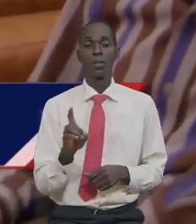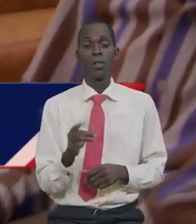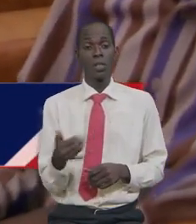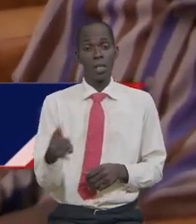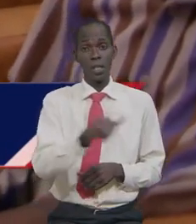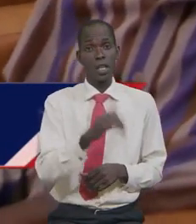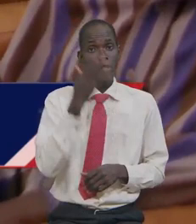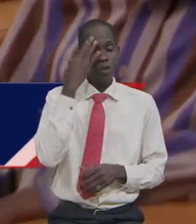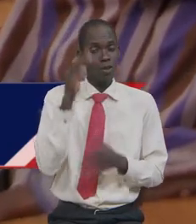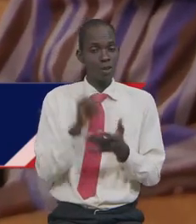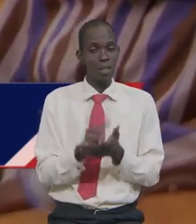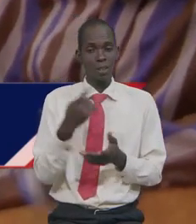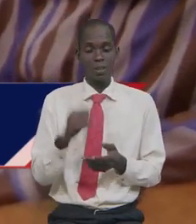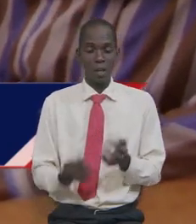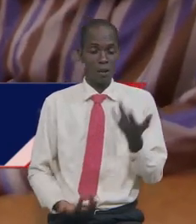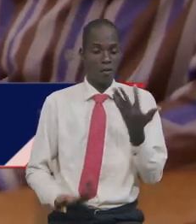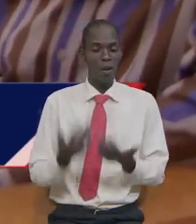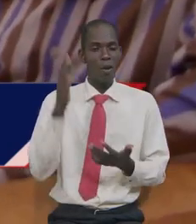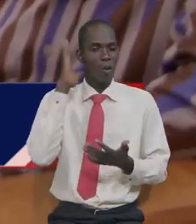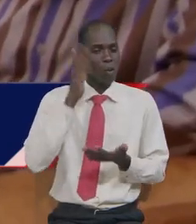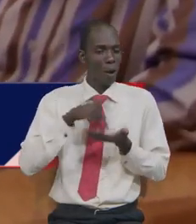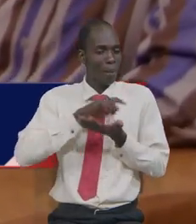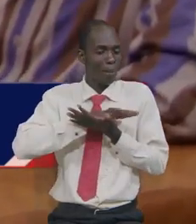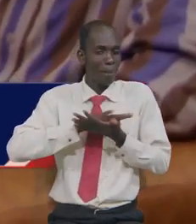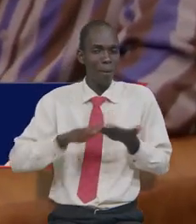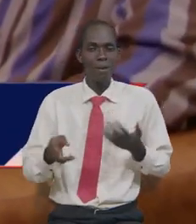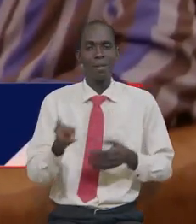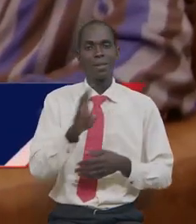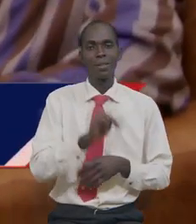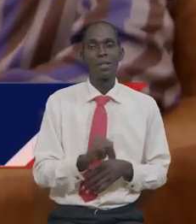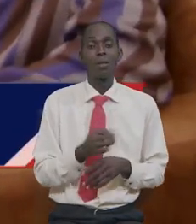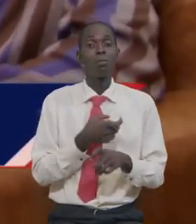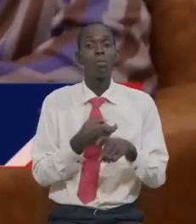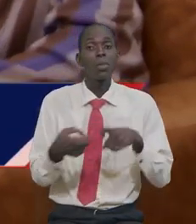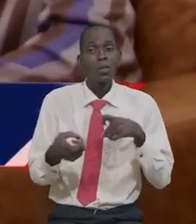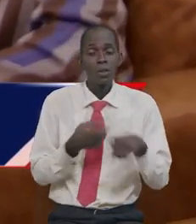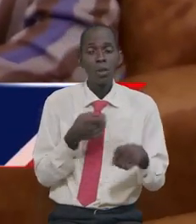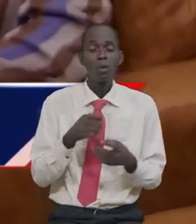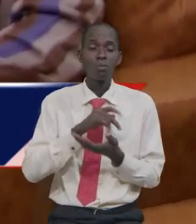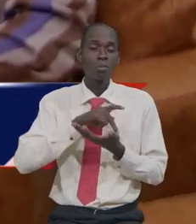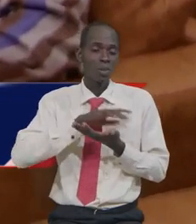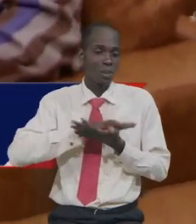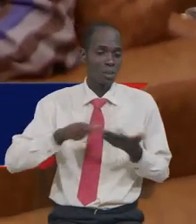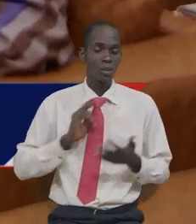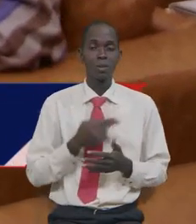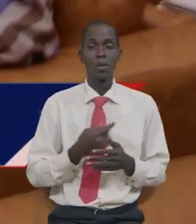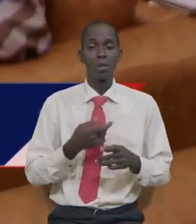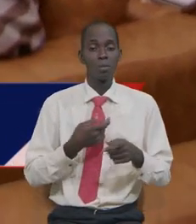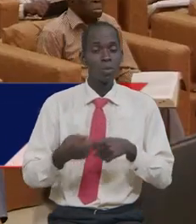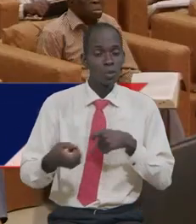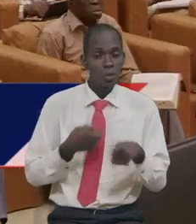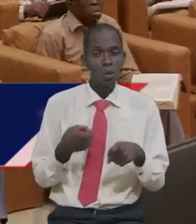refine them, will purify them, will purge them. Persecution purifies us.